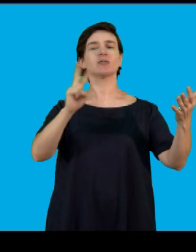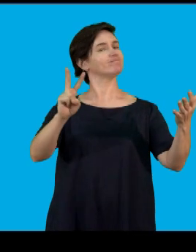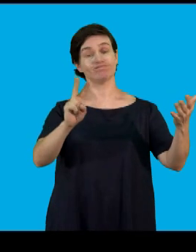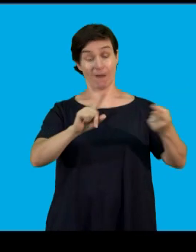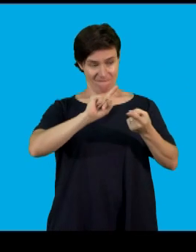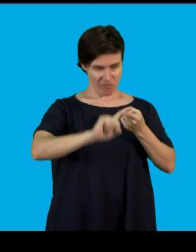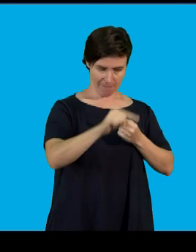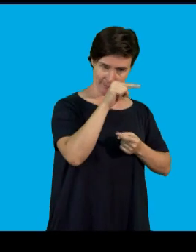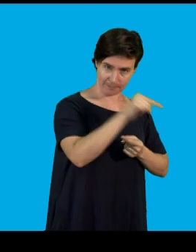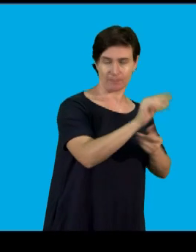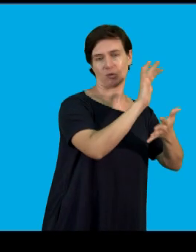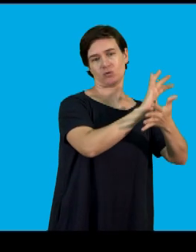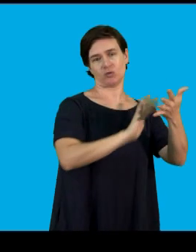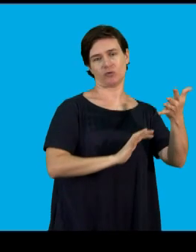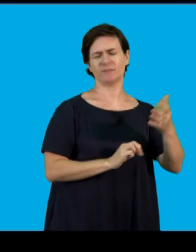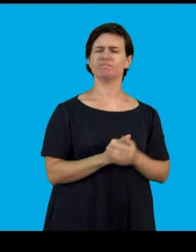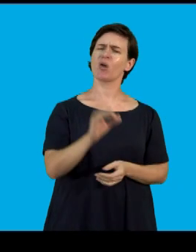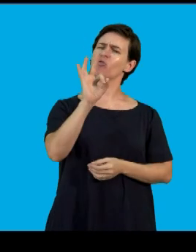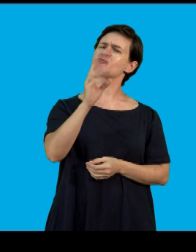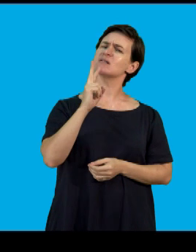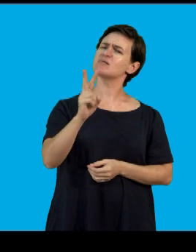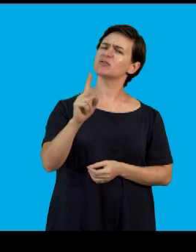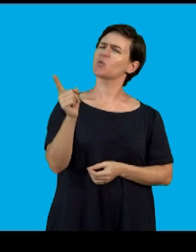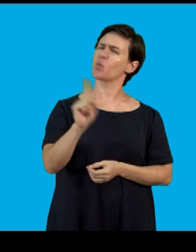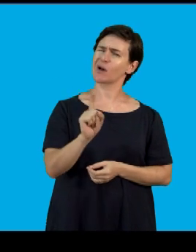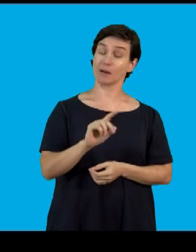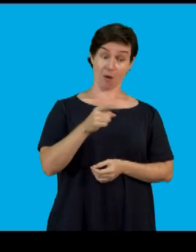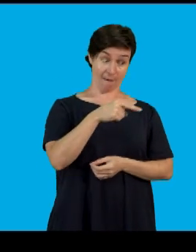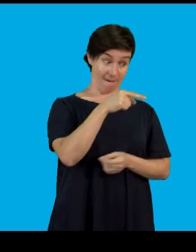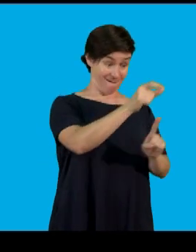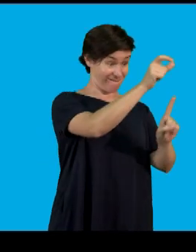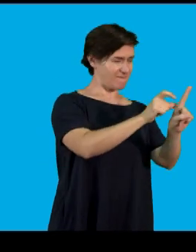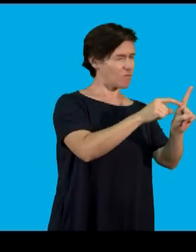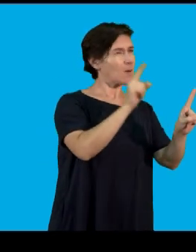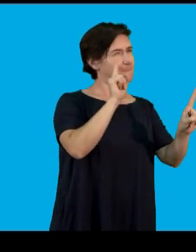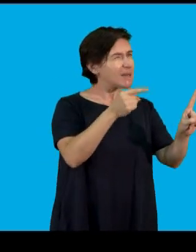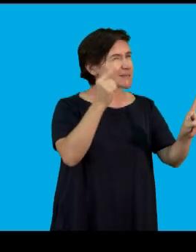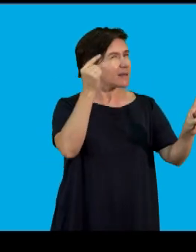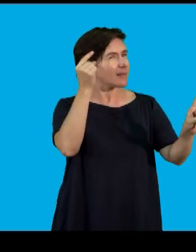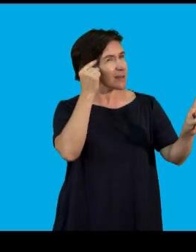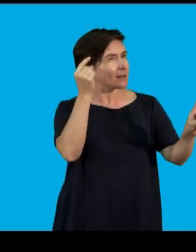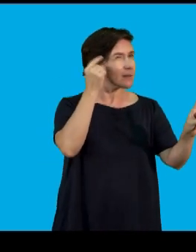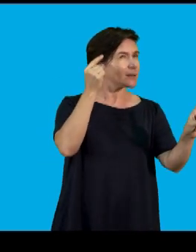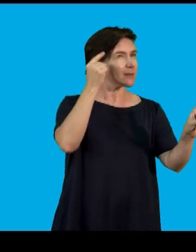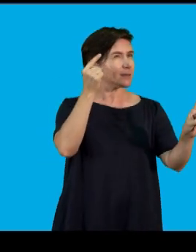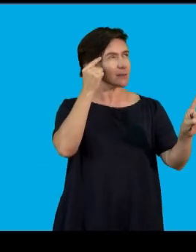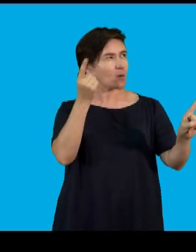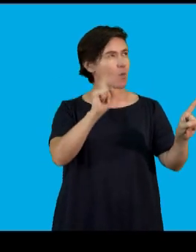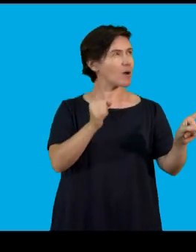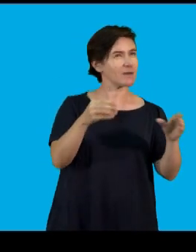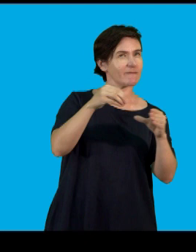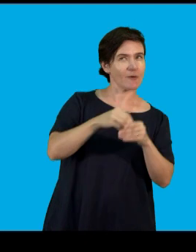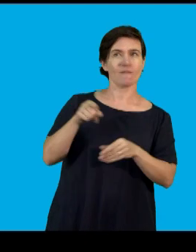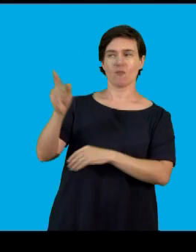the scenario. So what are those answers now? Quote 3 factors from the scenario that Vuyo had to consider